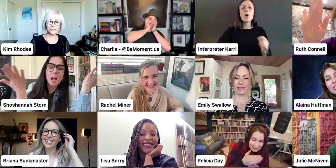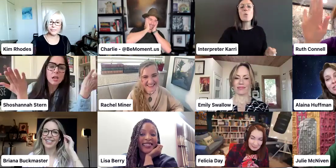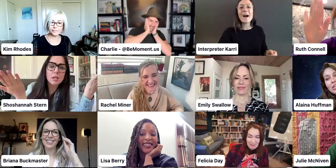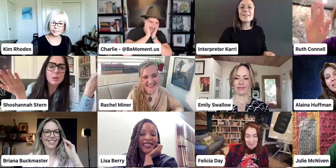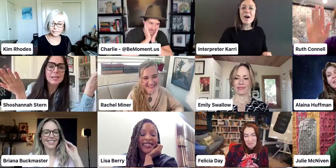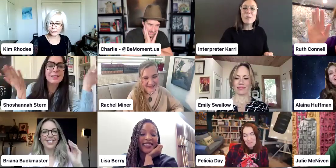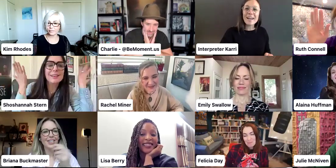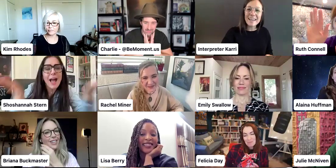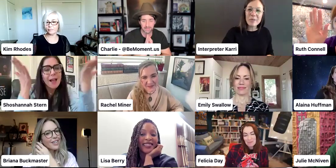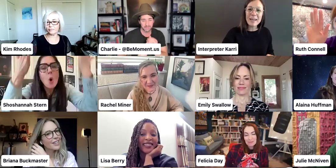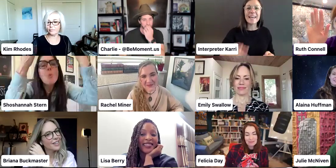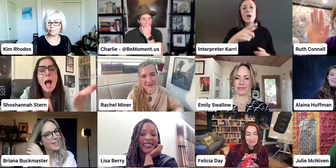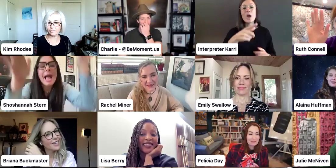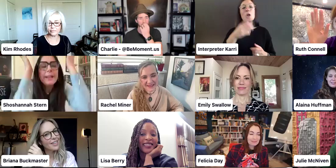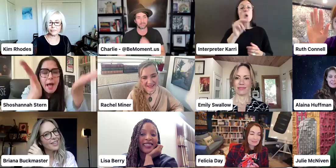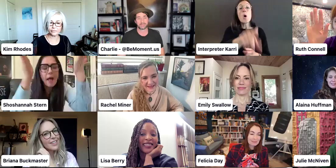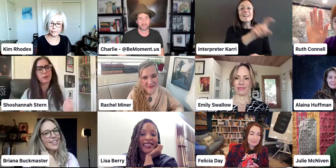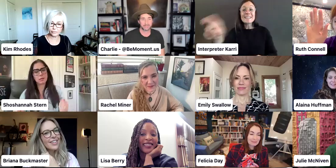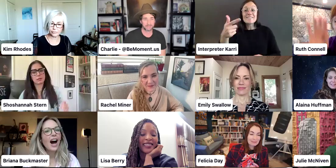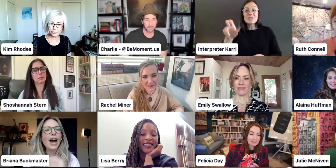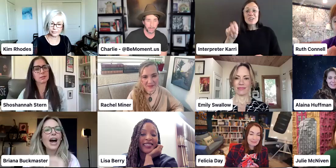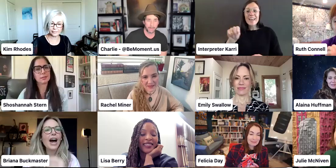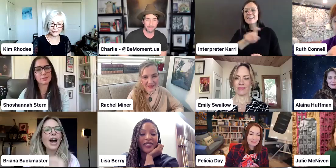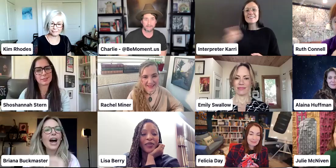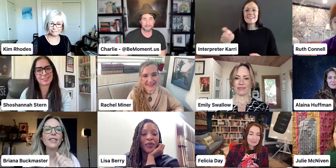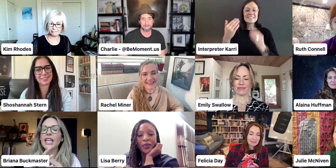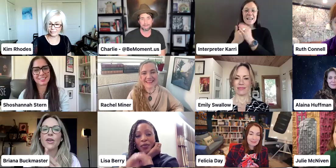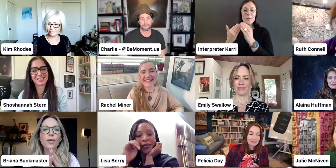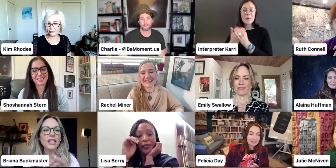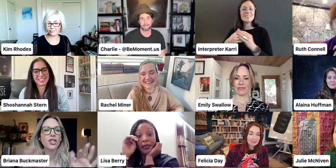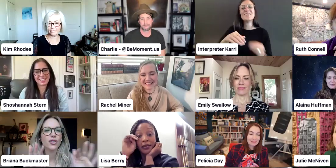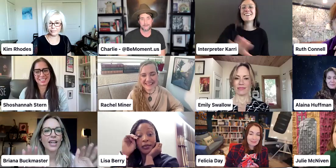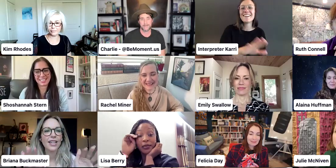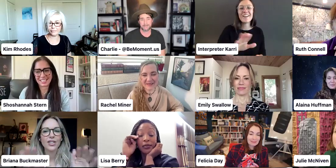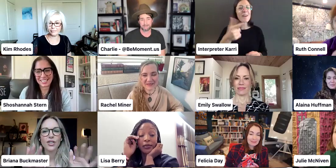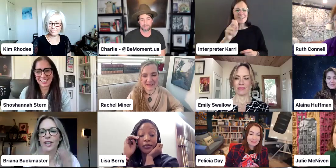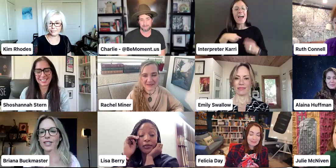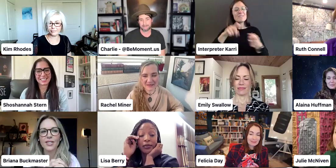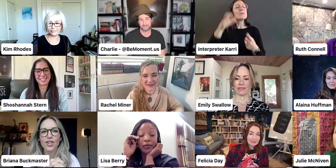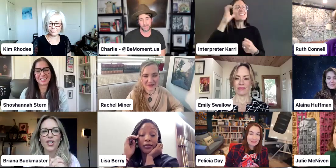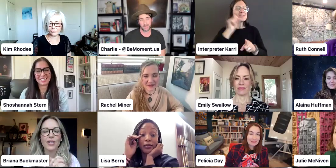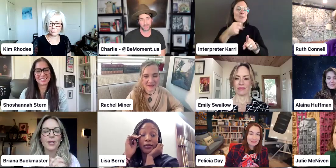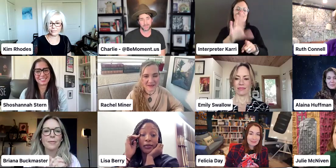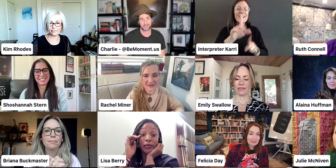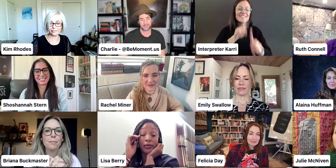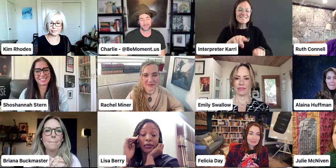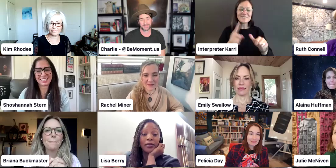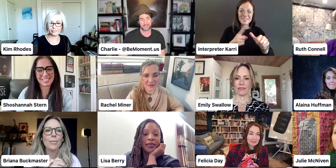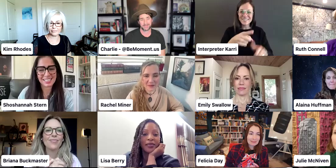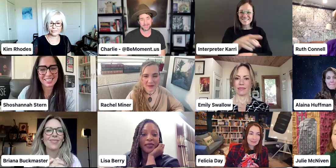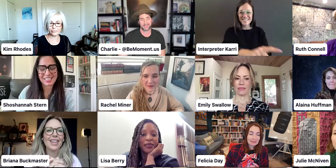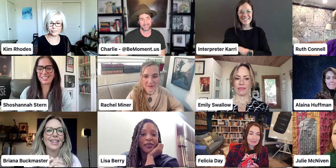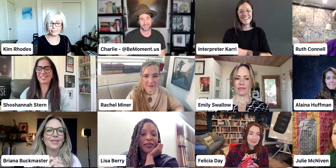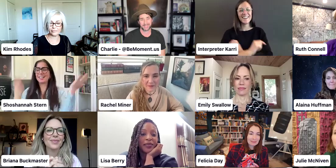she is, Why Shoshana. not? Why can't we? I want to hear the rest of Shoshana's answer.